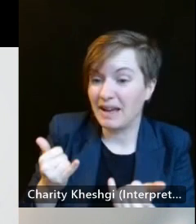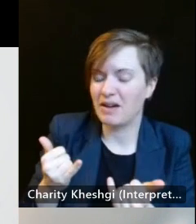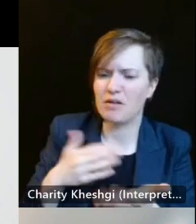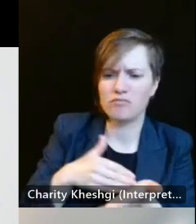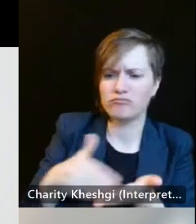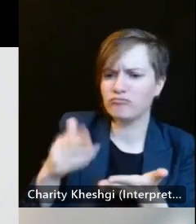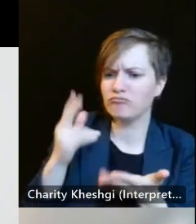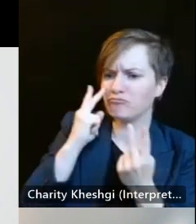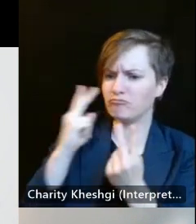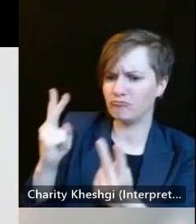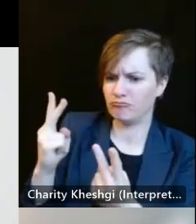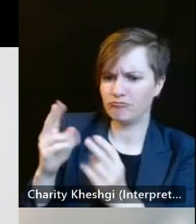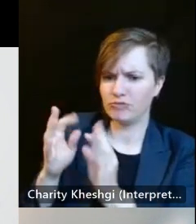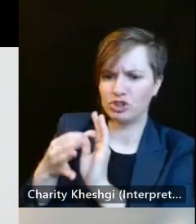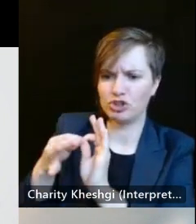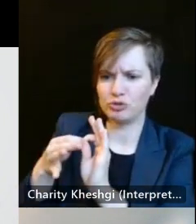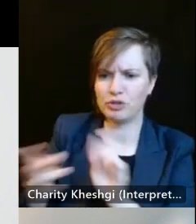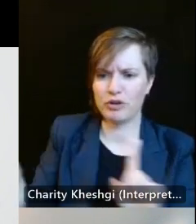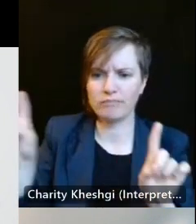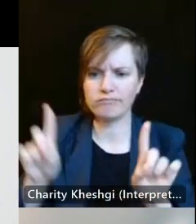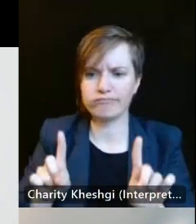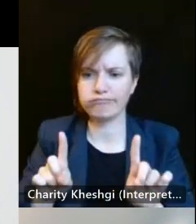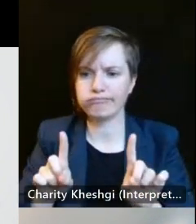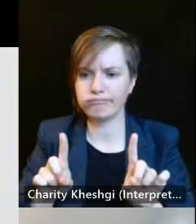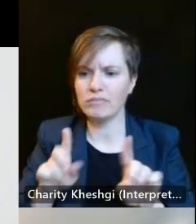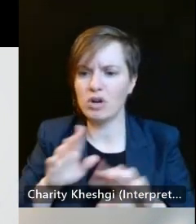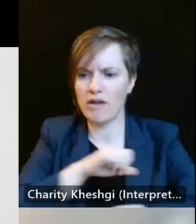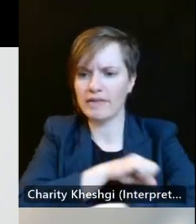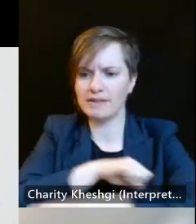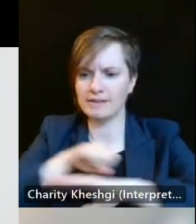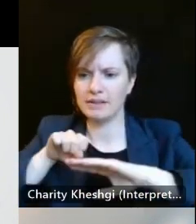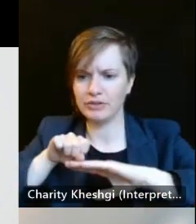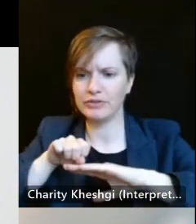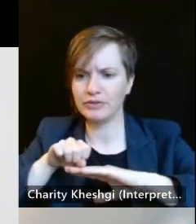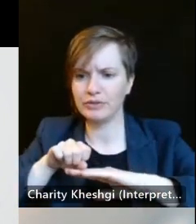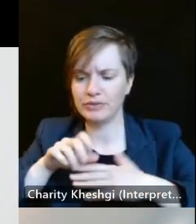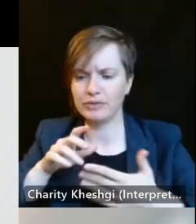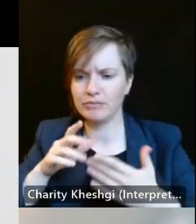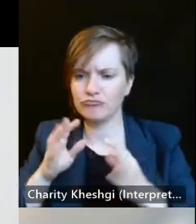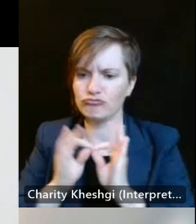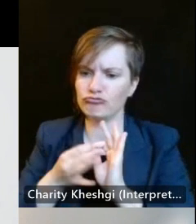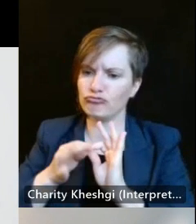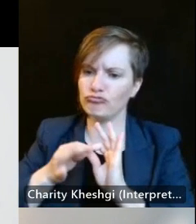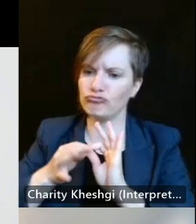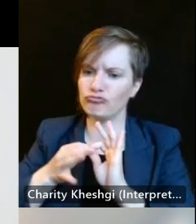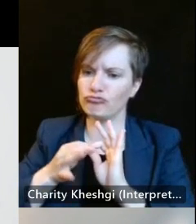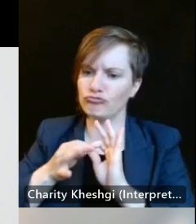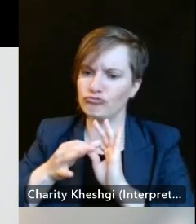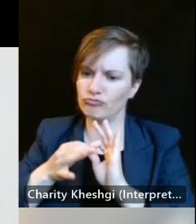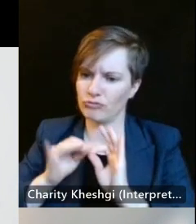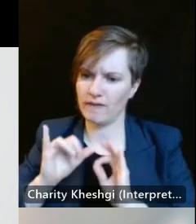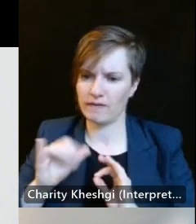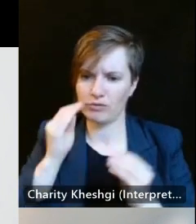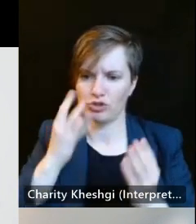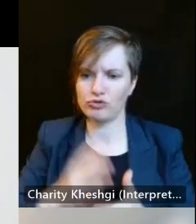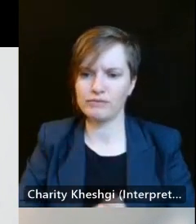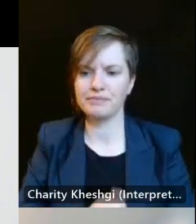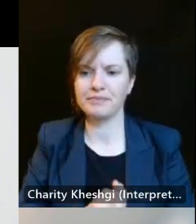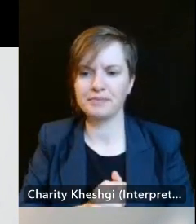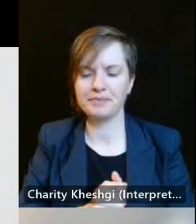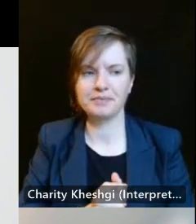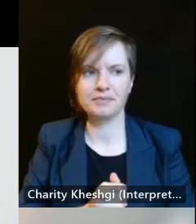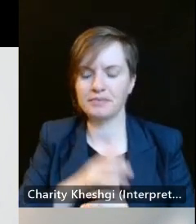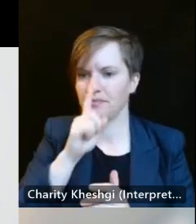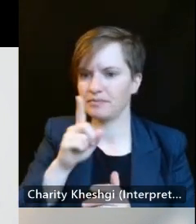an interpreter who is on the stage, who is interpreting the information for people who are